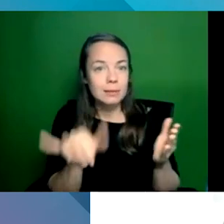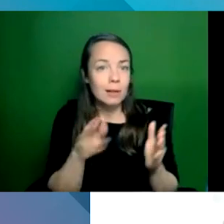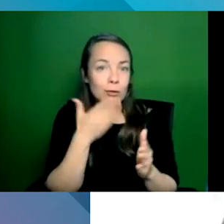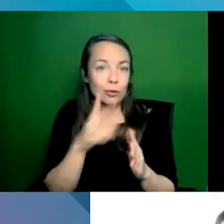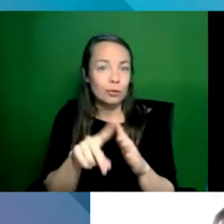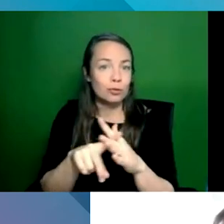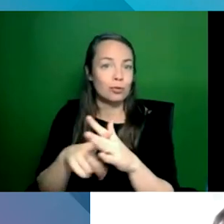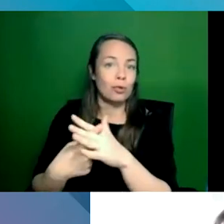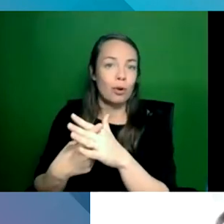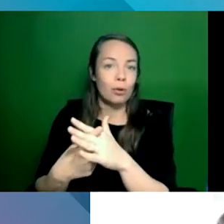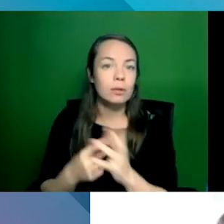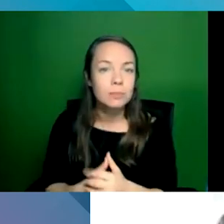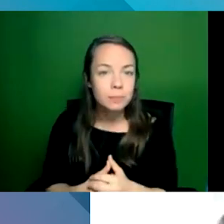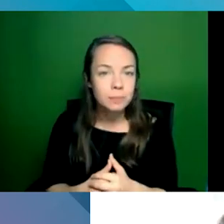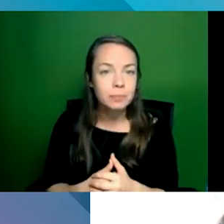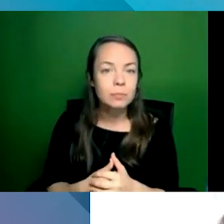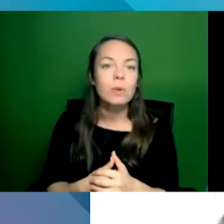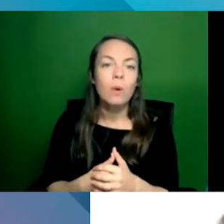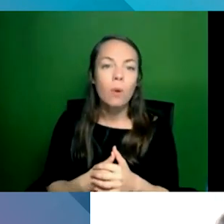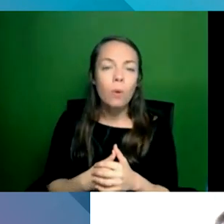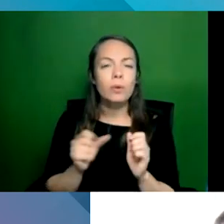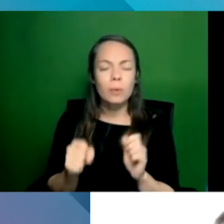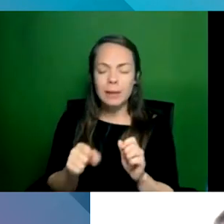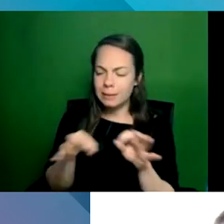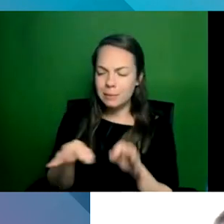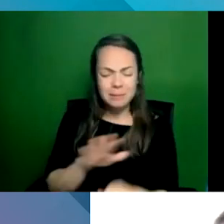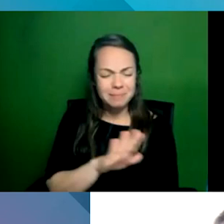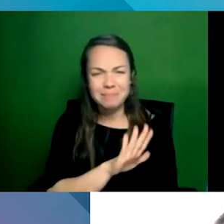place. Being able to refute some of the messaging that's coming through